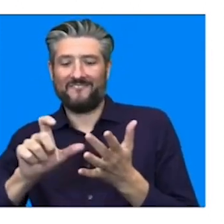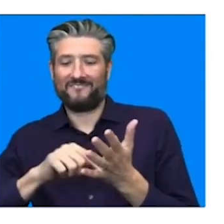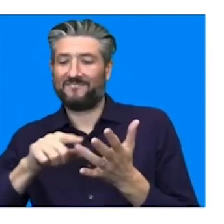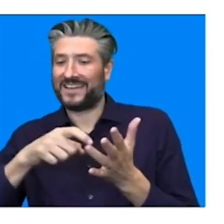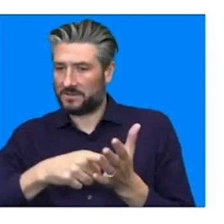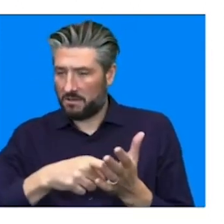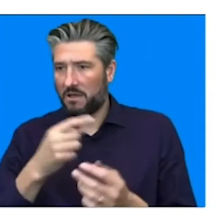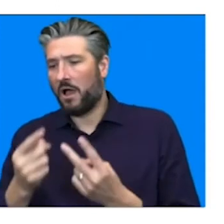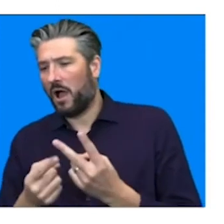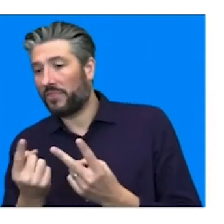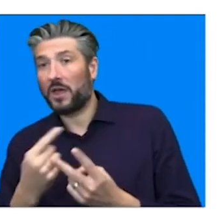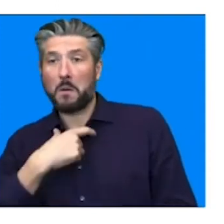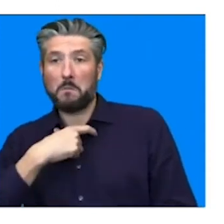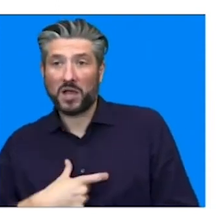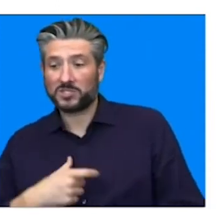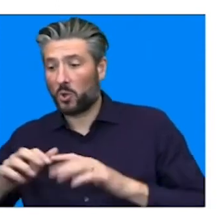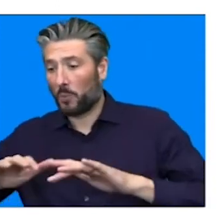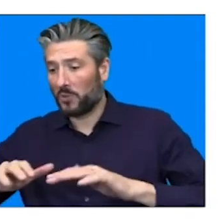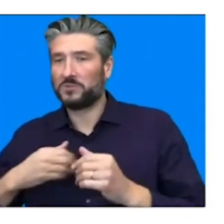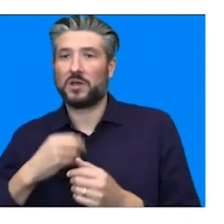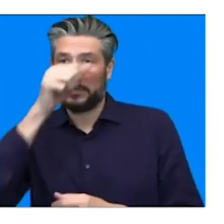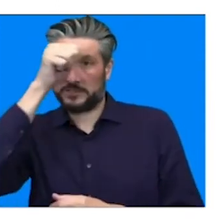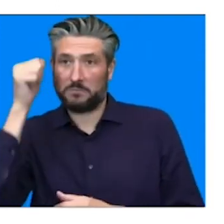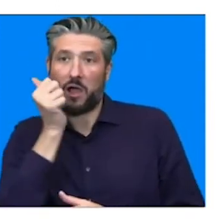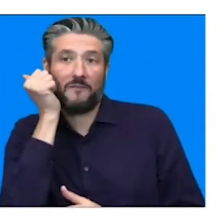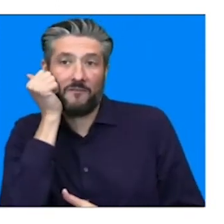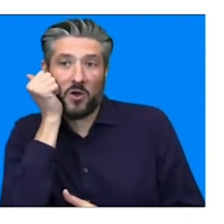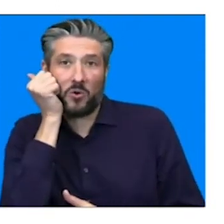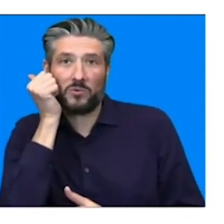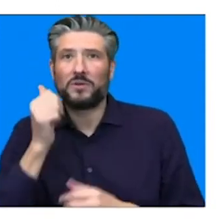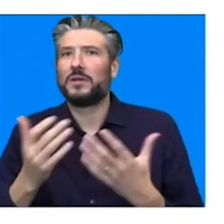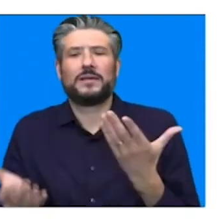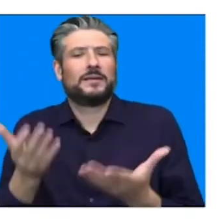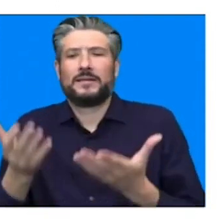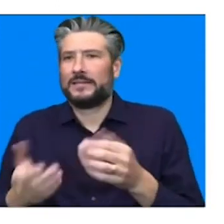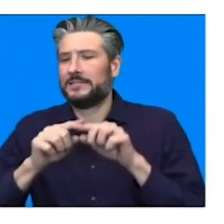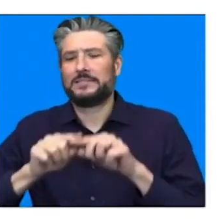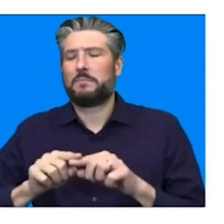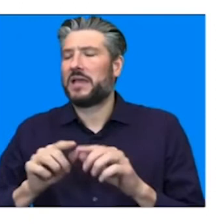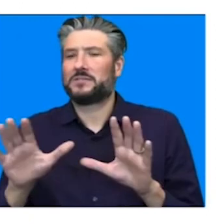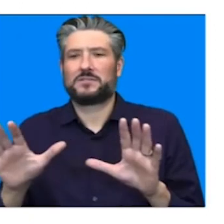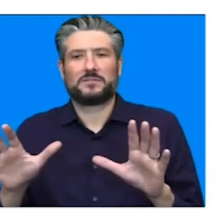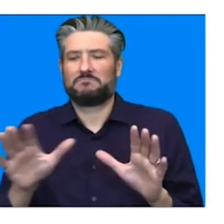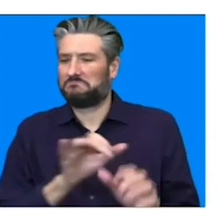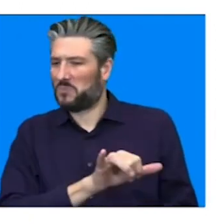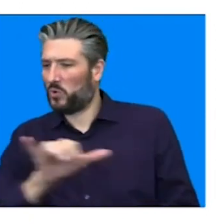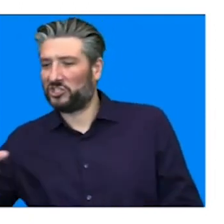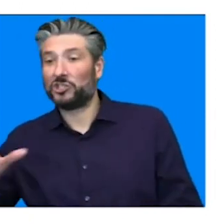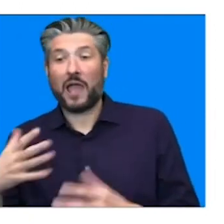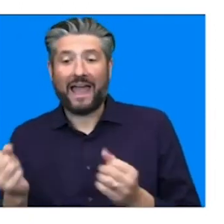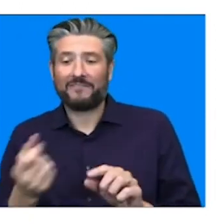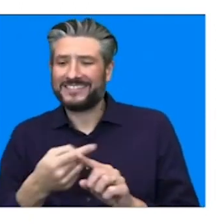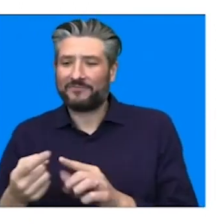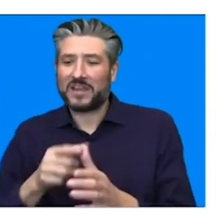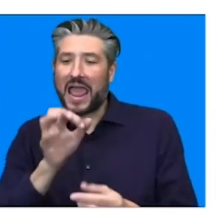and on smartphones, either iPhone or Android, using applications from